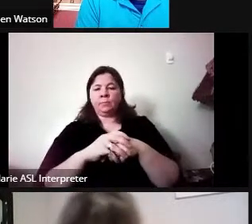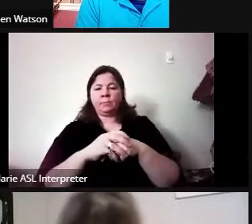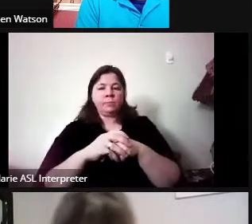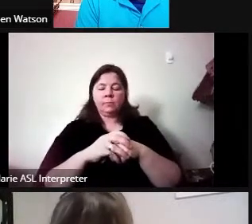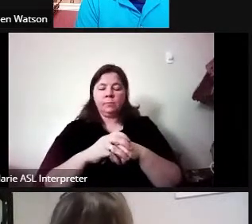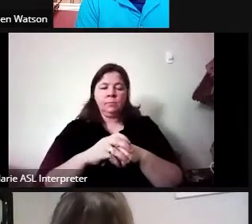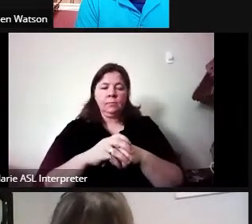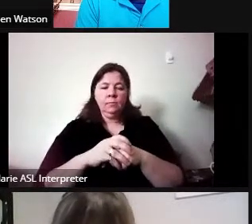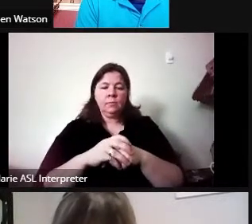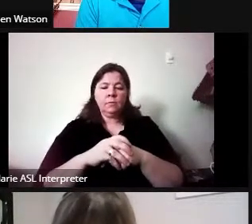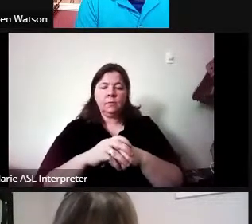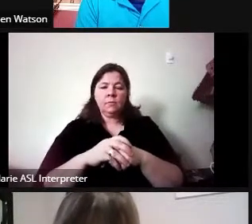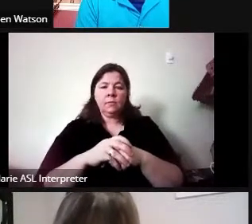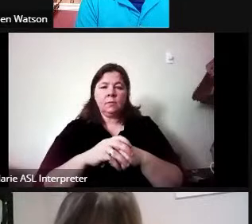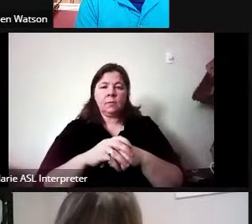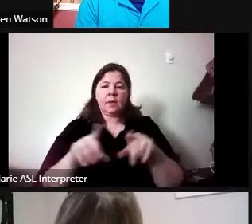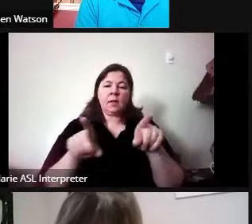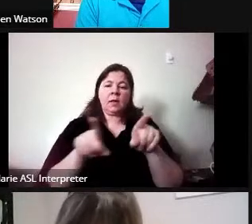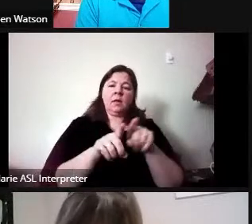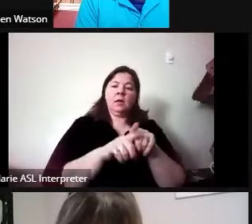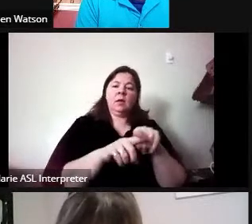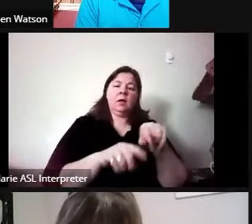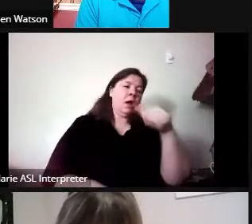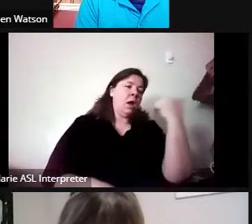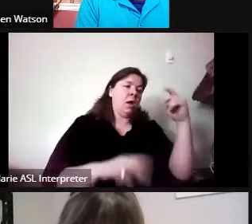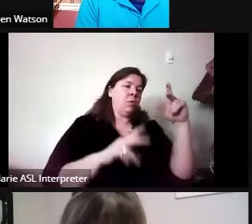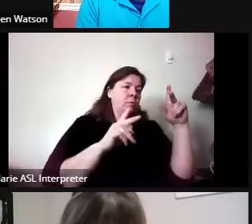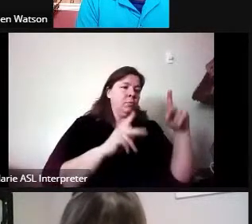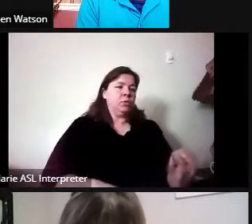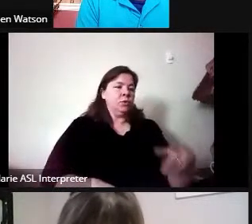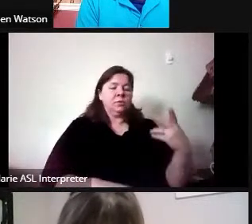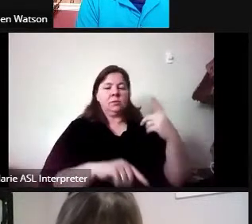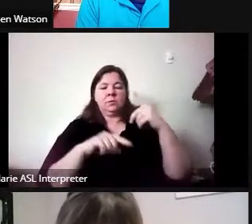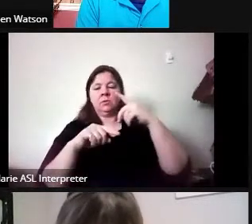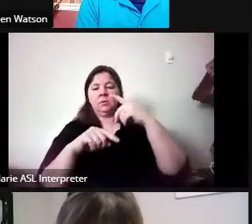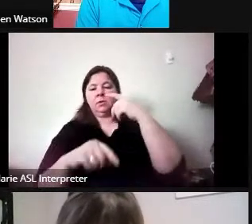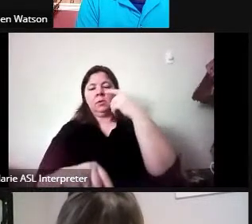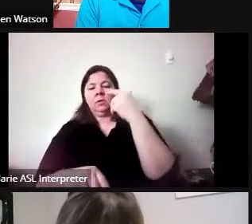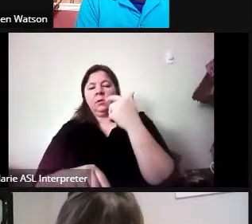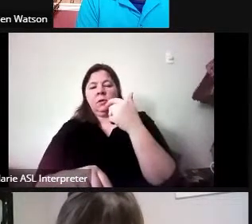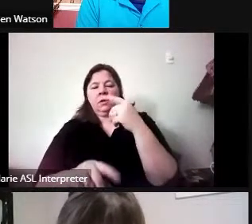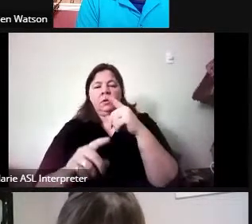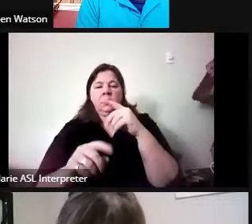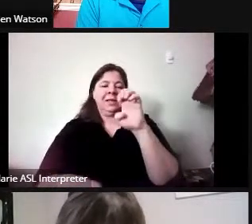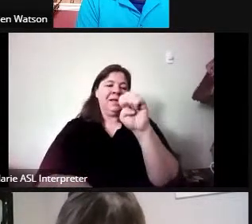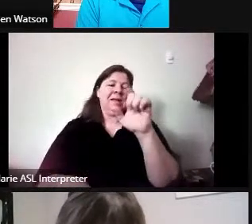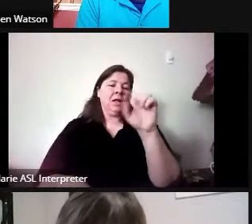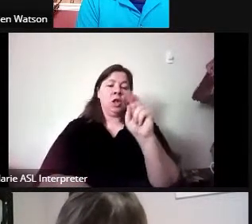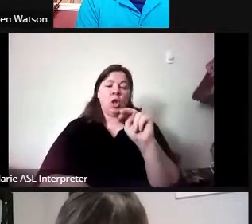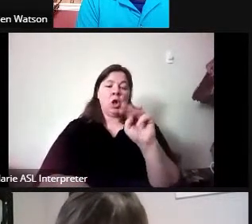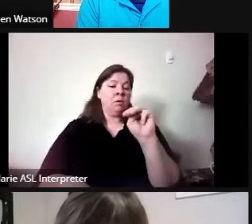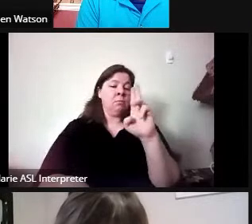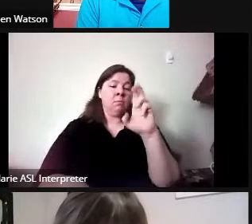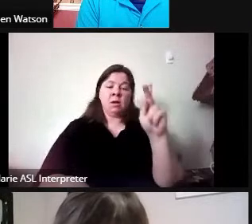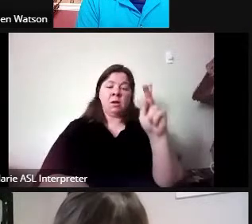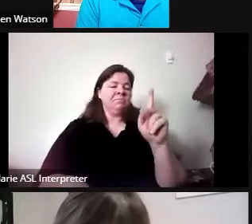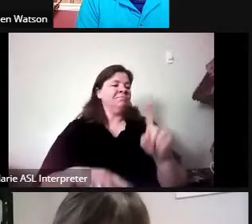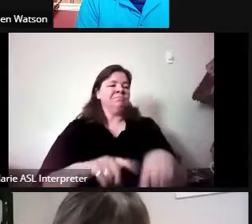a Jeff Bezos or so, or Elon Musk or something like that. No, Ash is